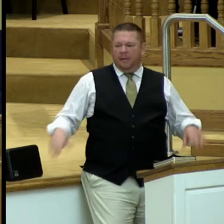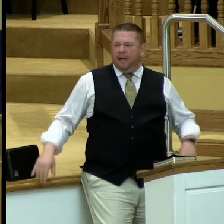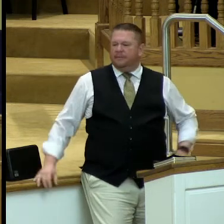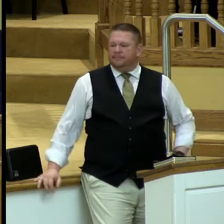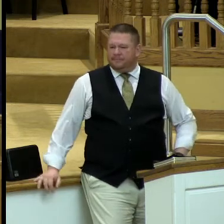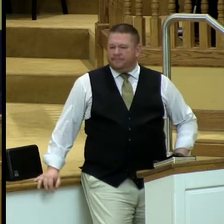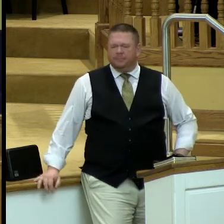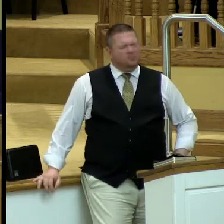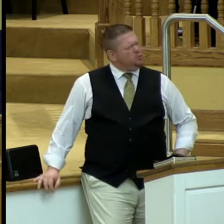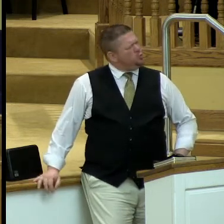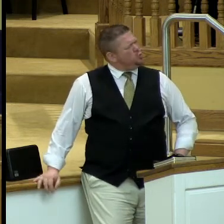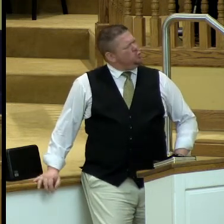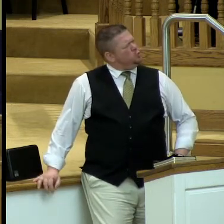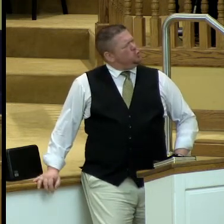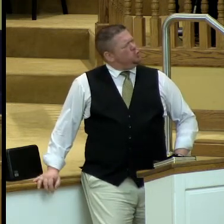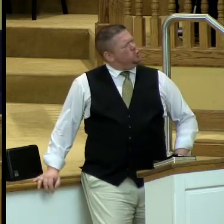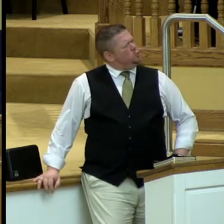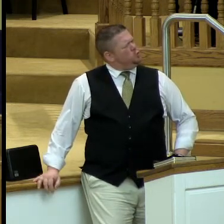children.